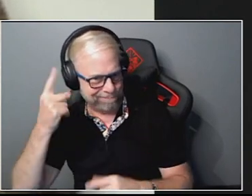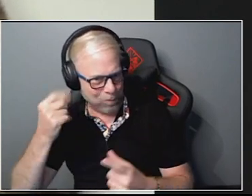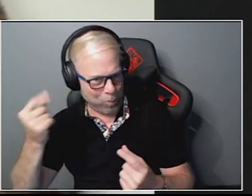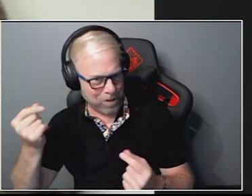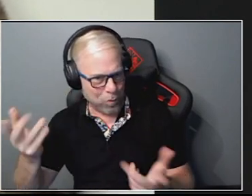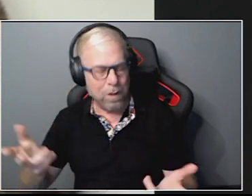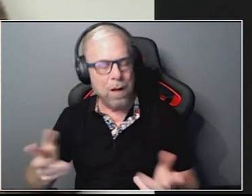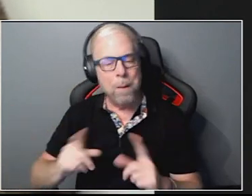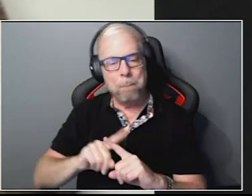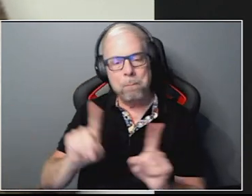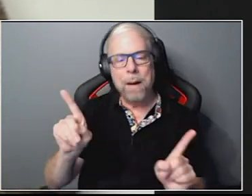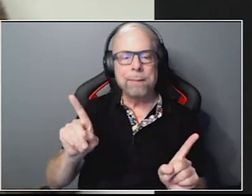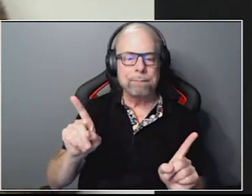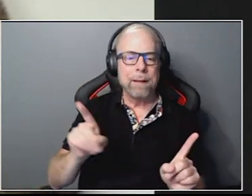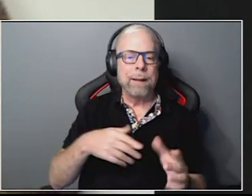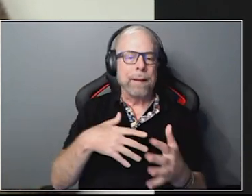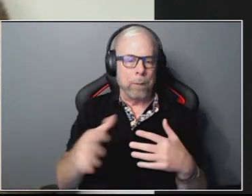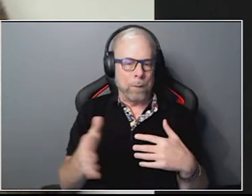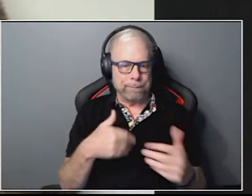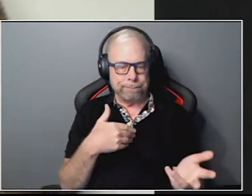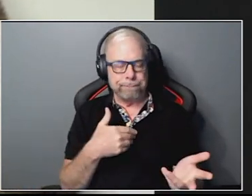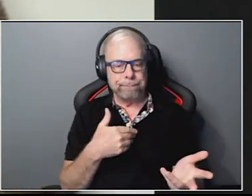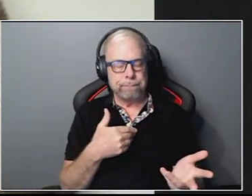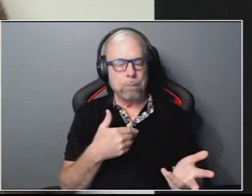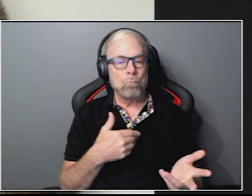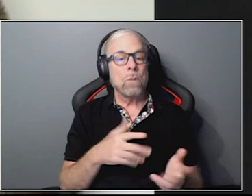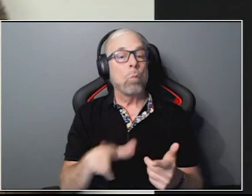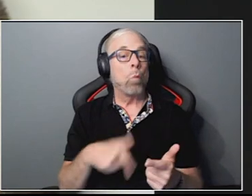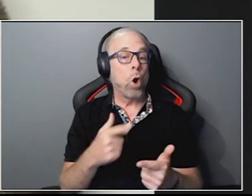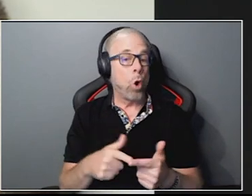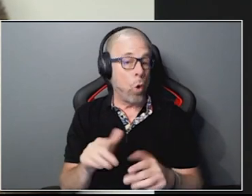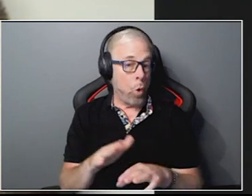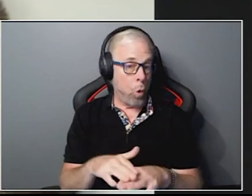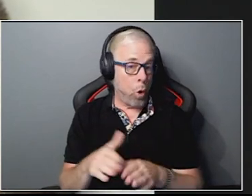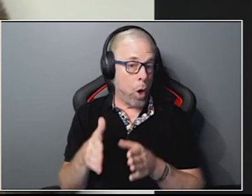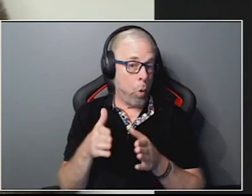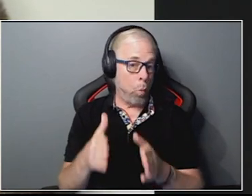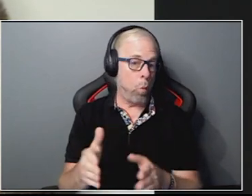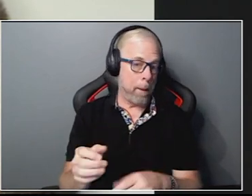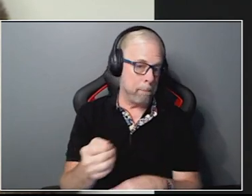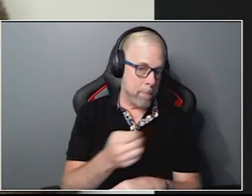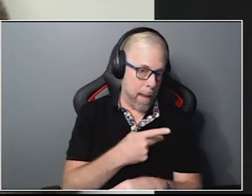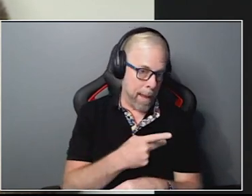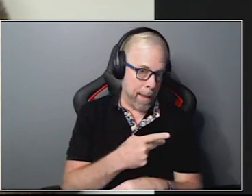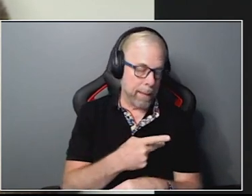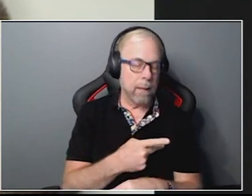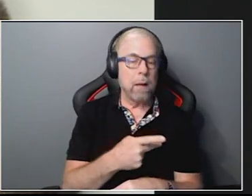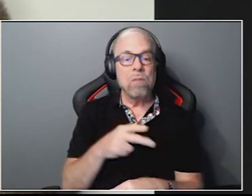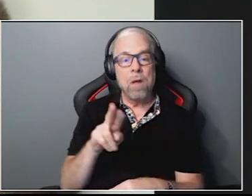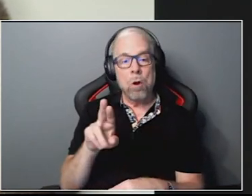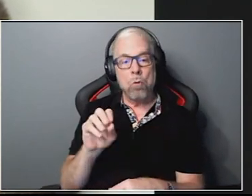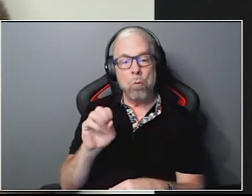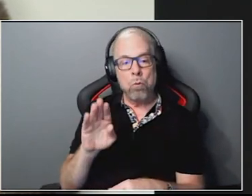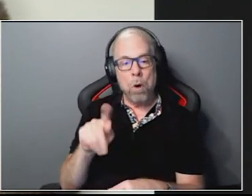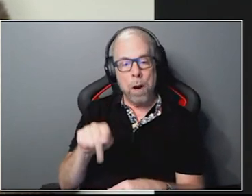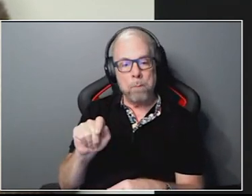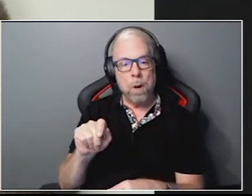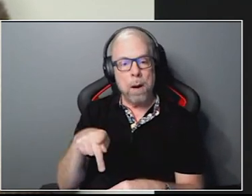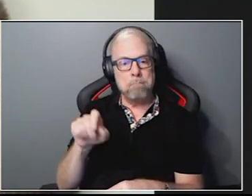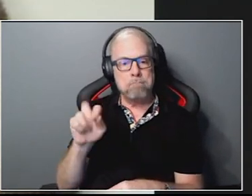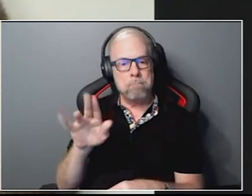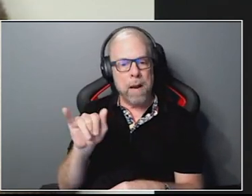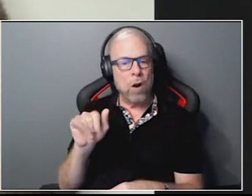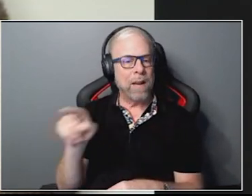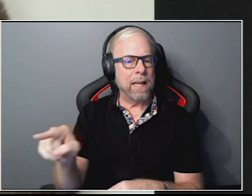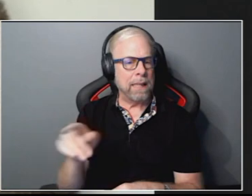know, we're on our way back and Robert Peary stopped talking to me.